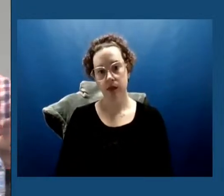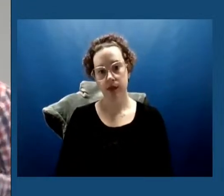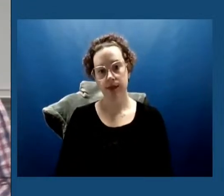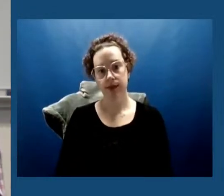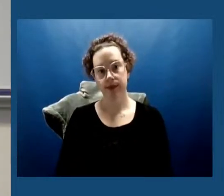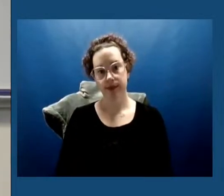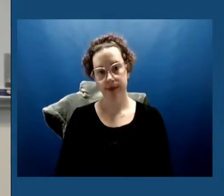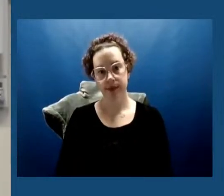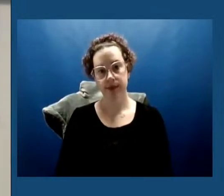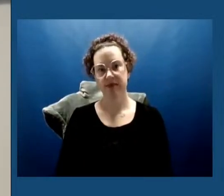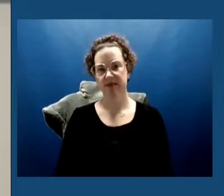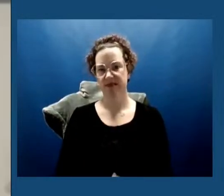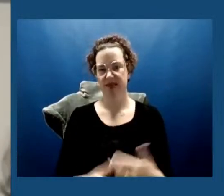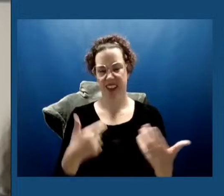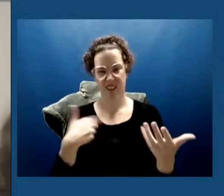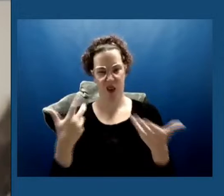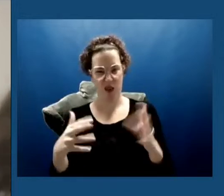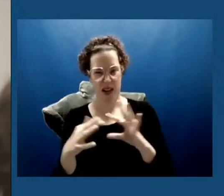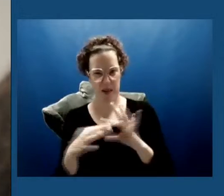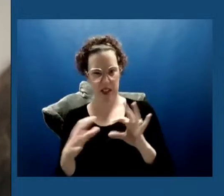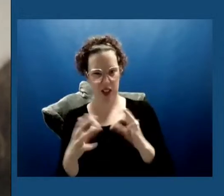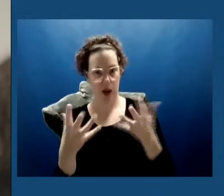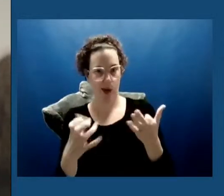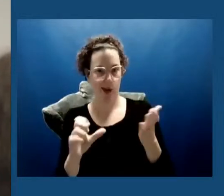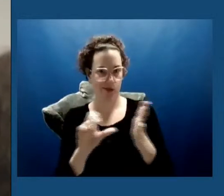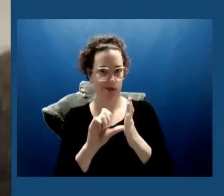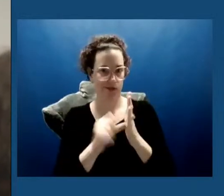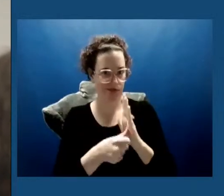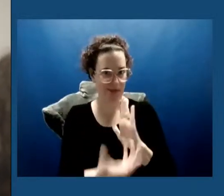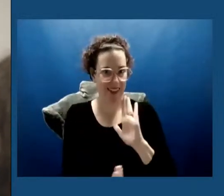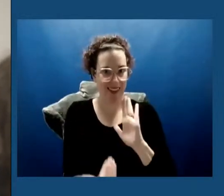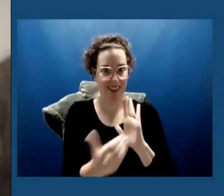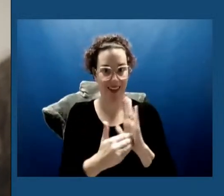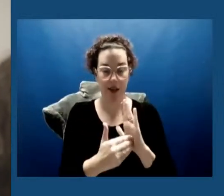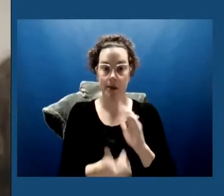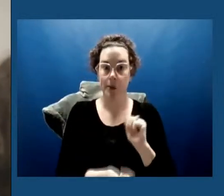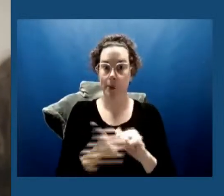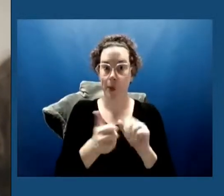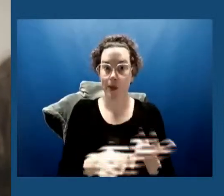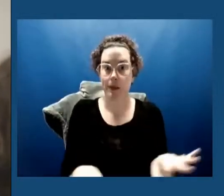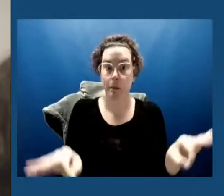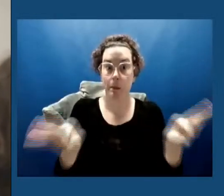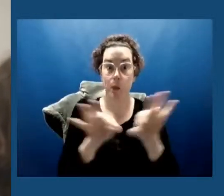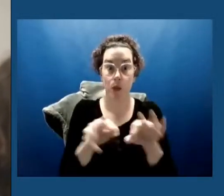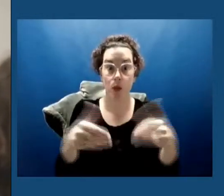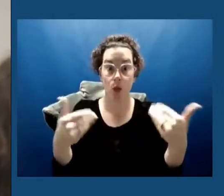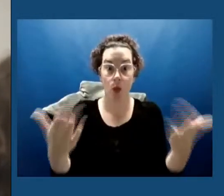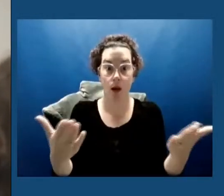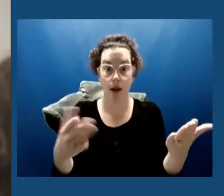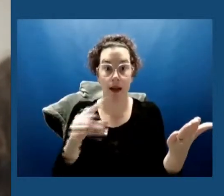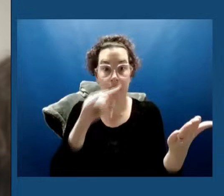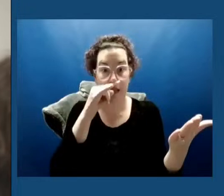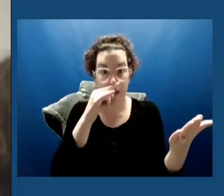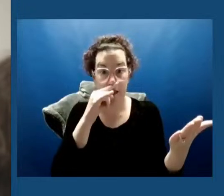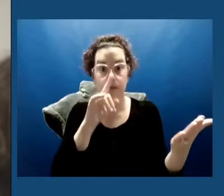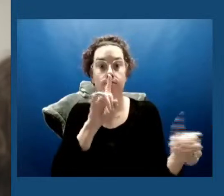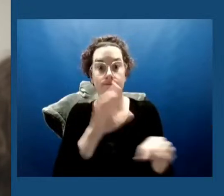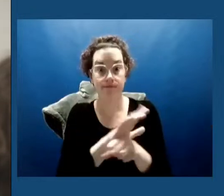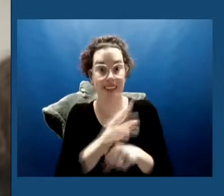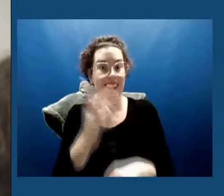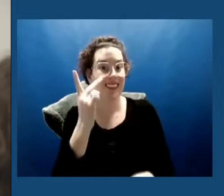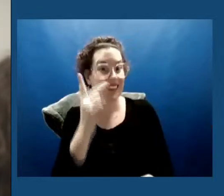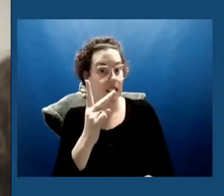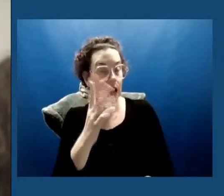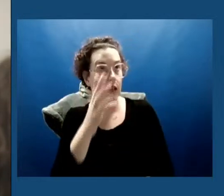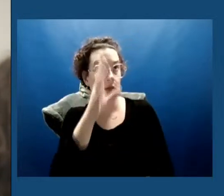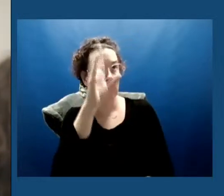echo what I had said before, is the part that's the most important here is the kids seeing what they're going to be doing. And I've, for